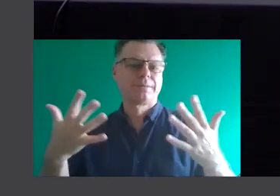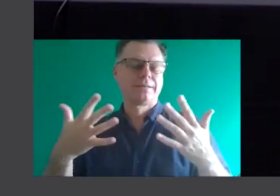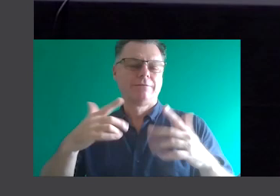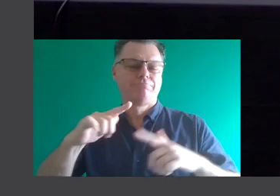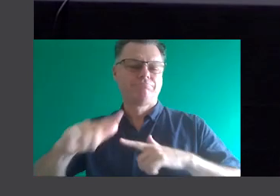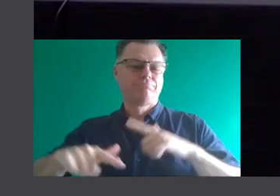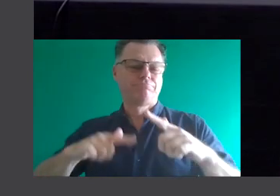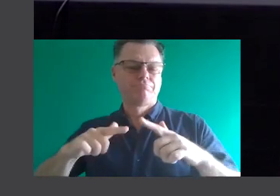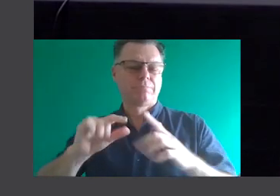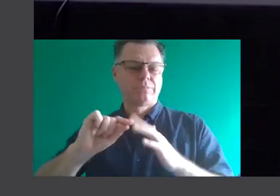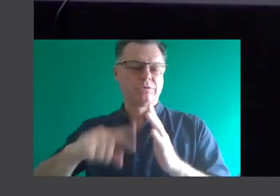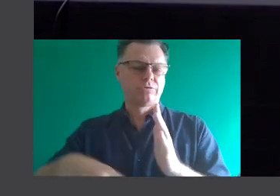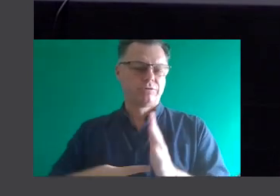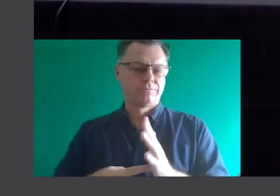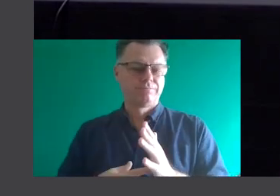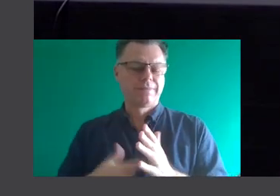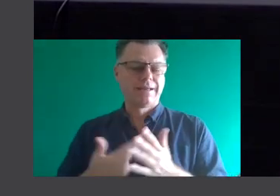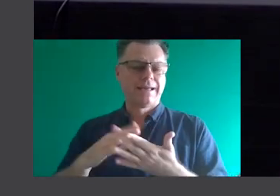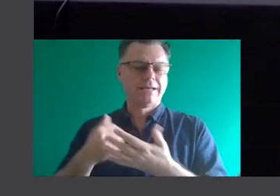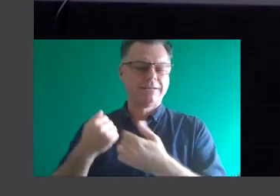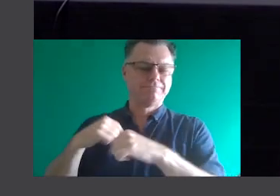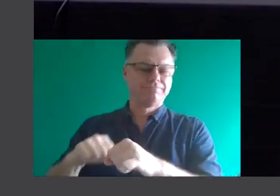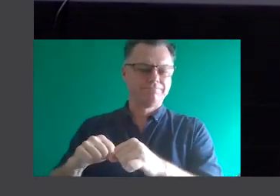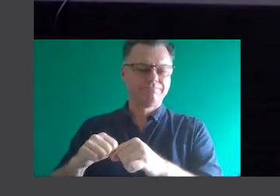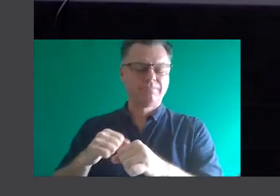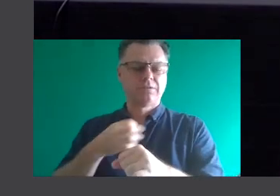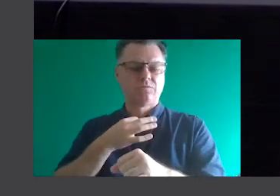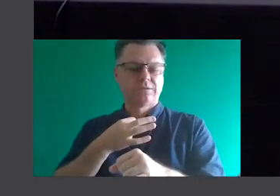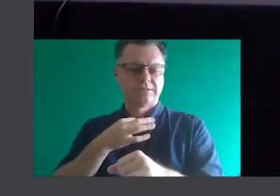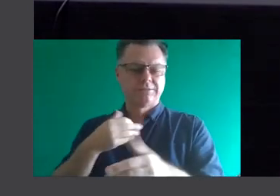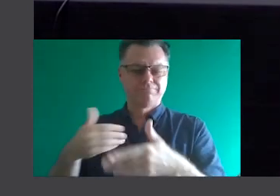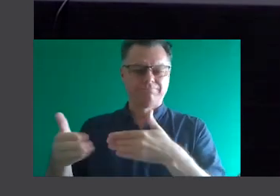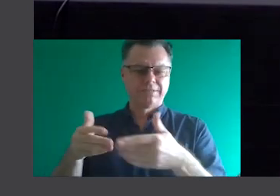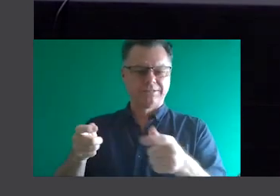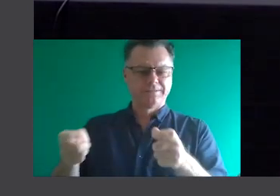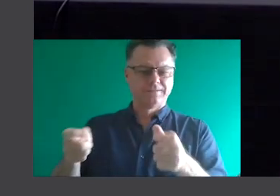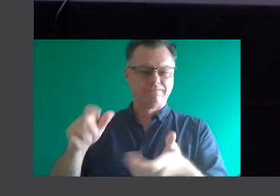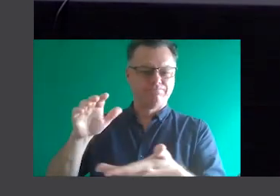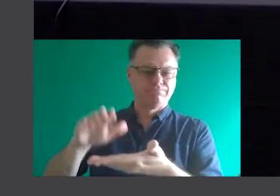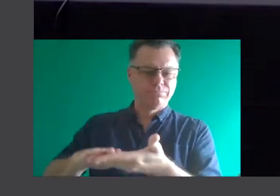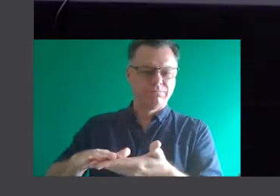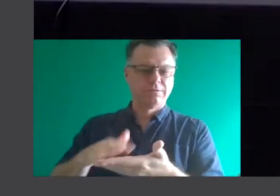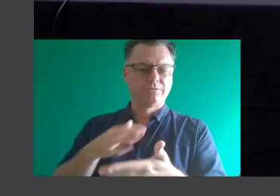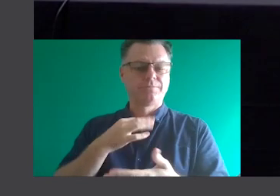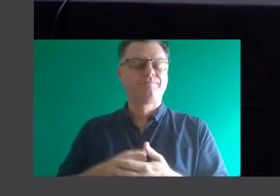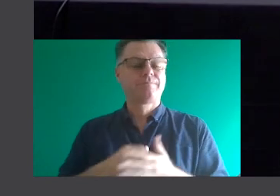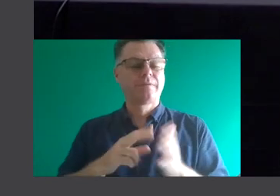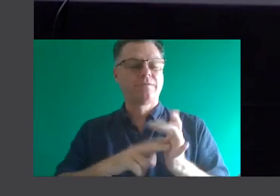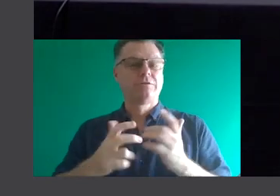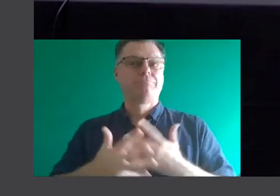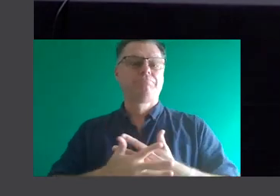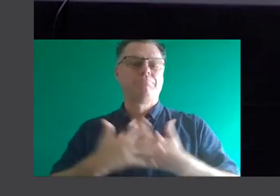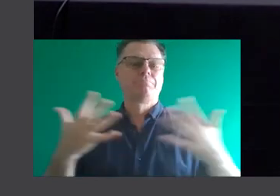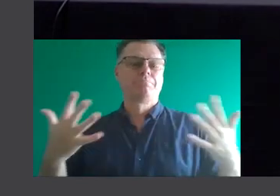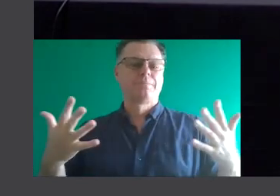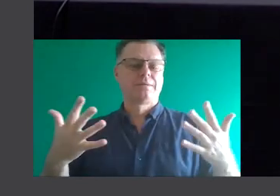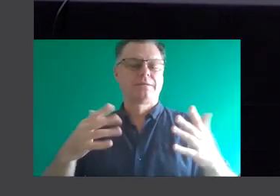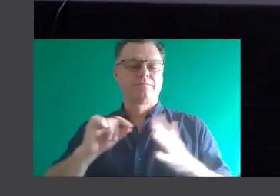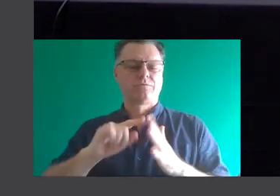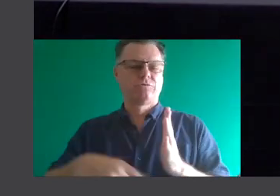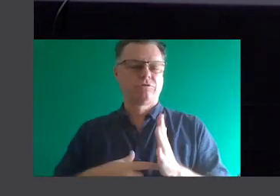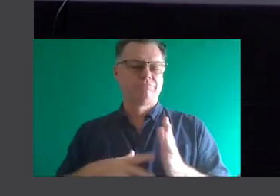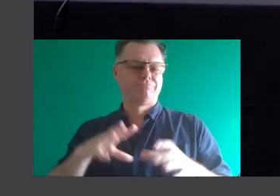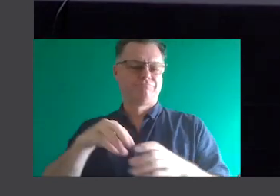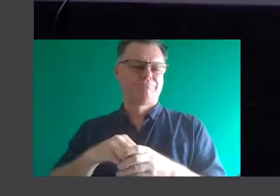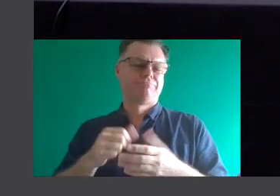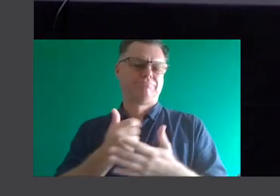corruption risks in major infrastructure projects and some ways to prevent and manage those risks. Victorian